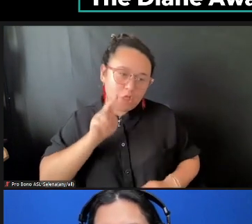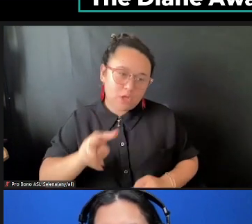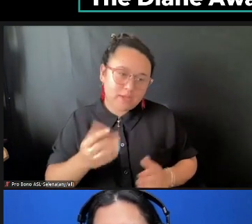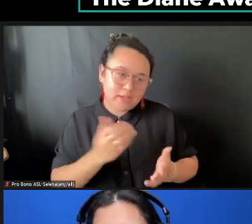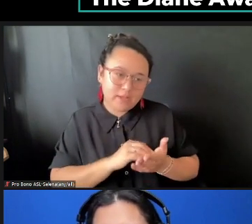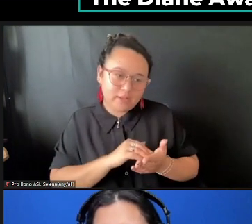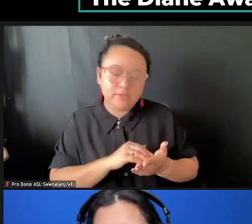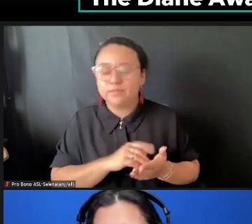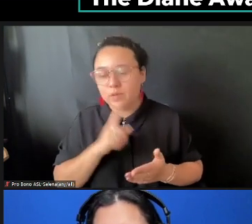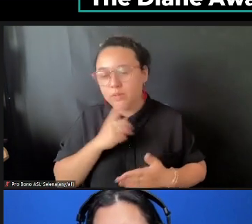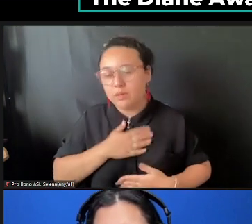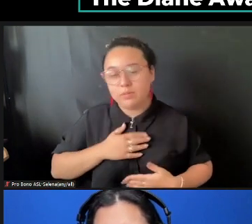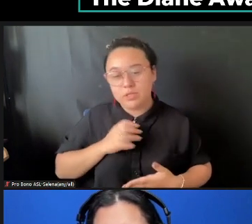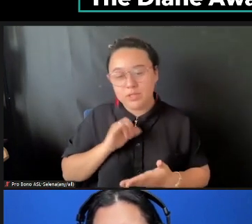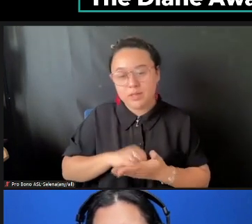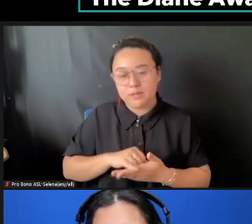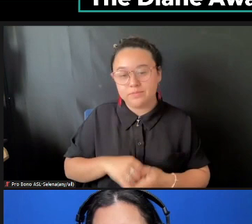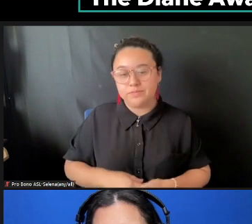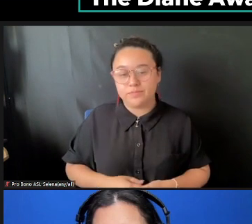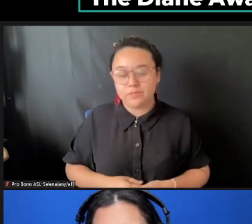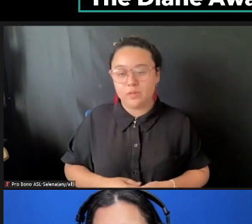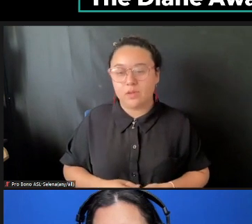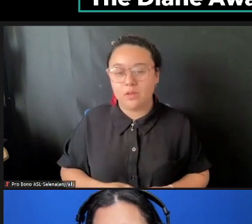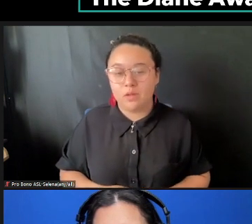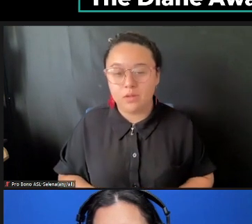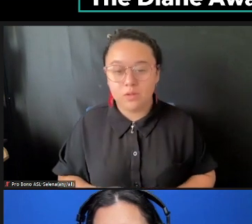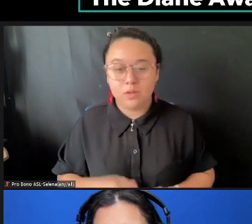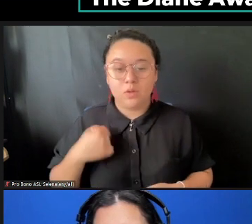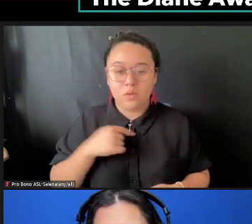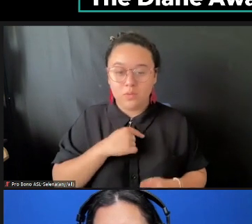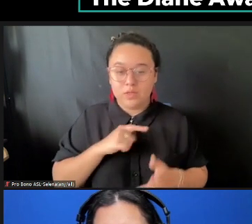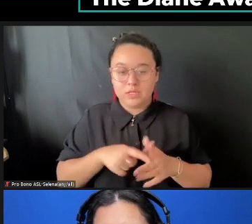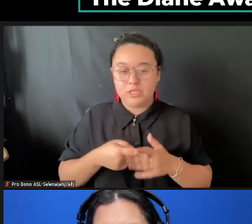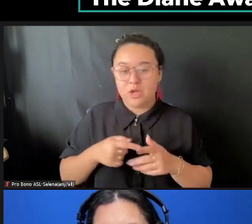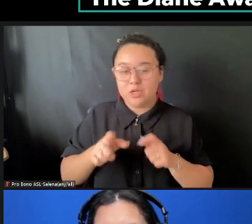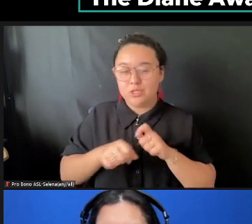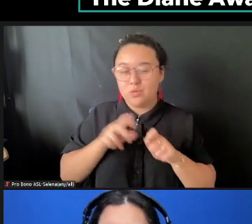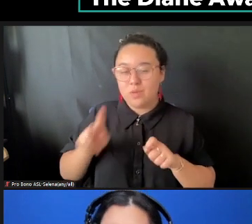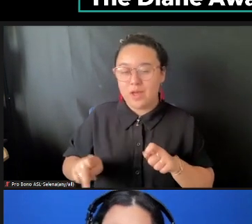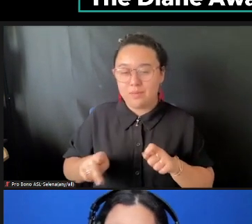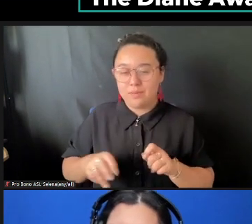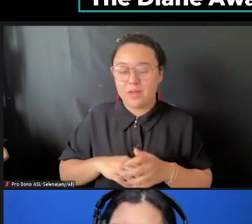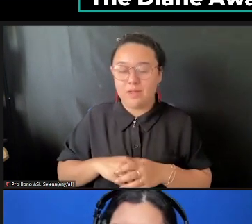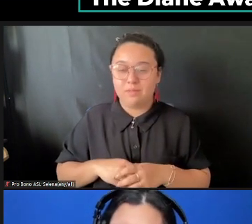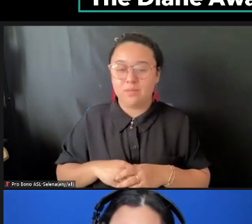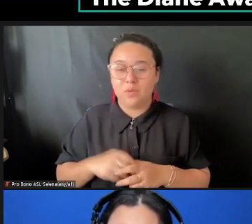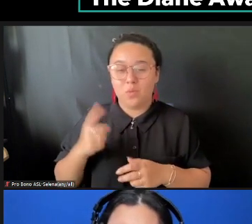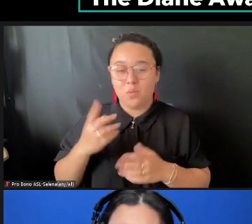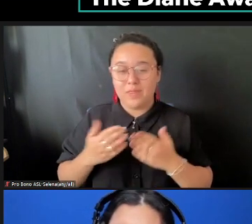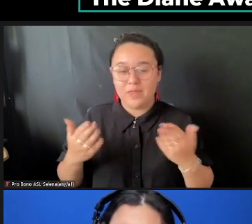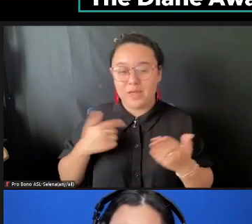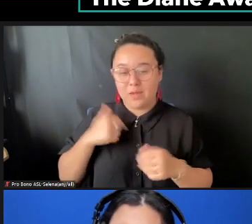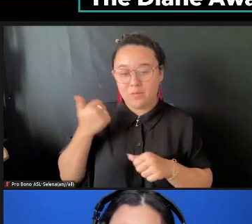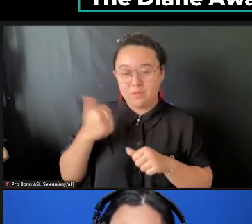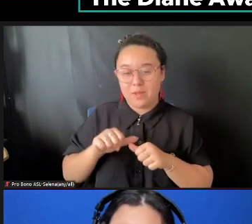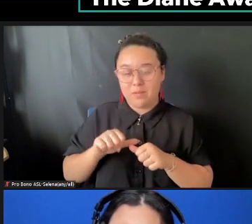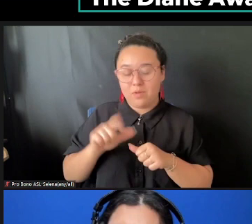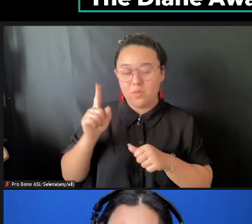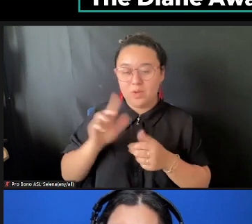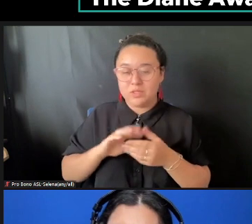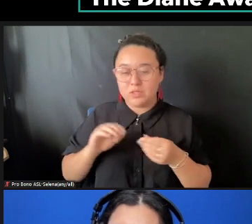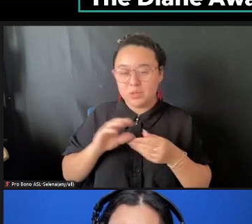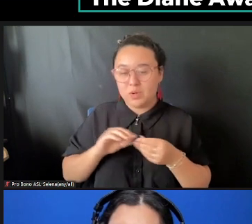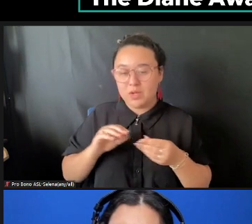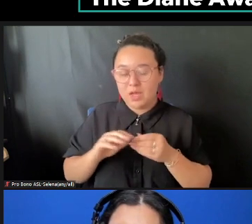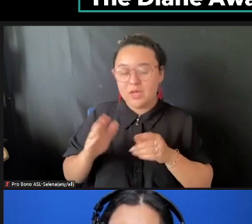And so as we start to wrap up, One thing that I remember, a story that